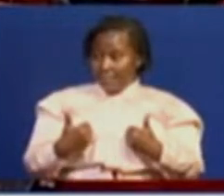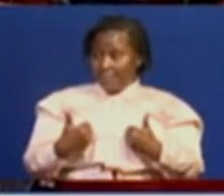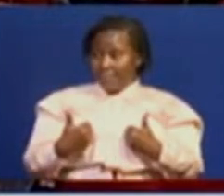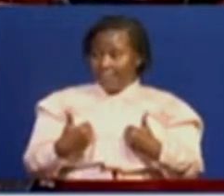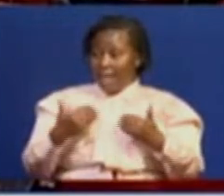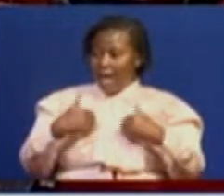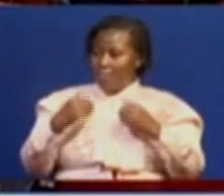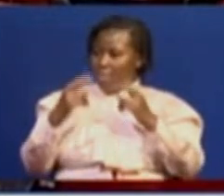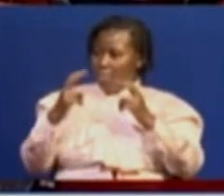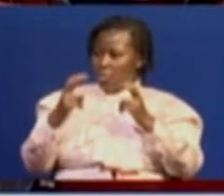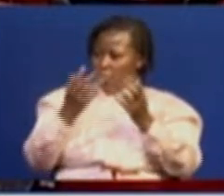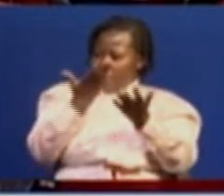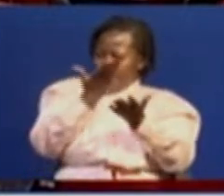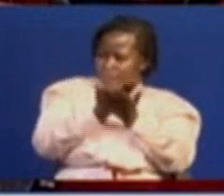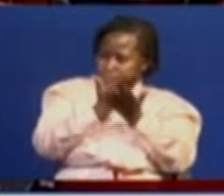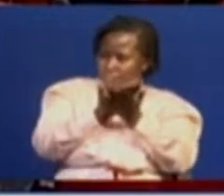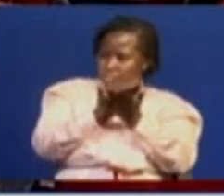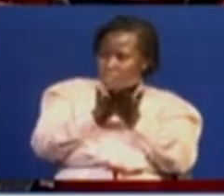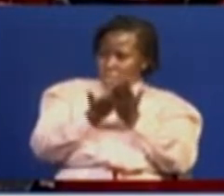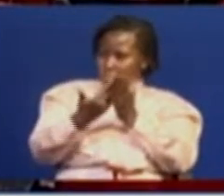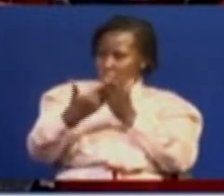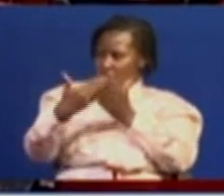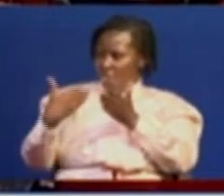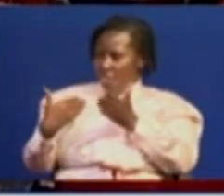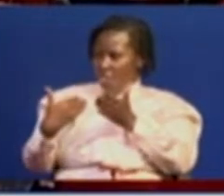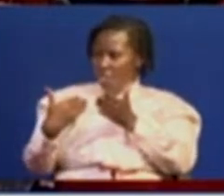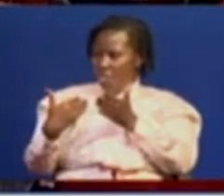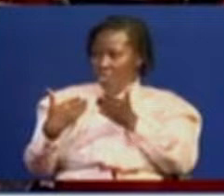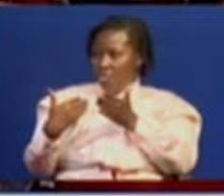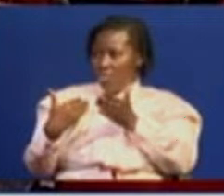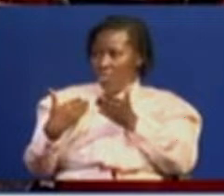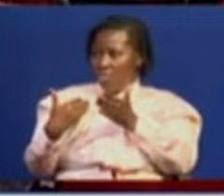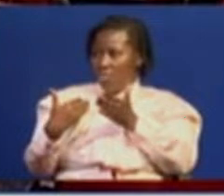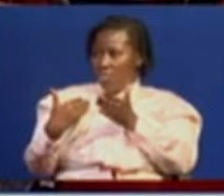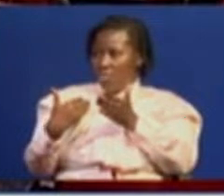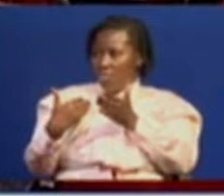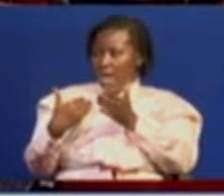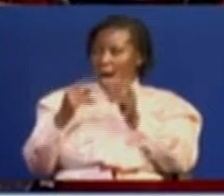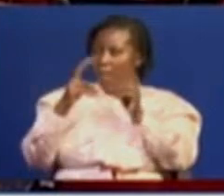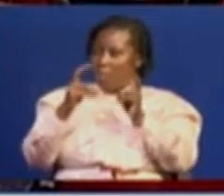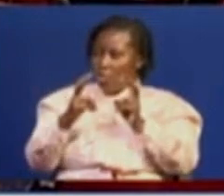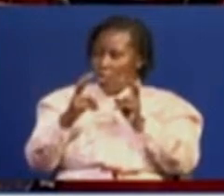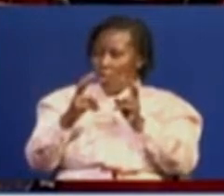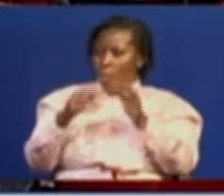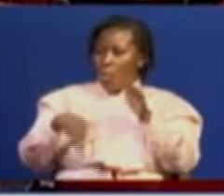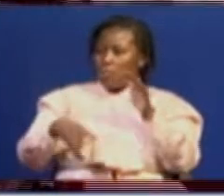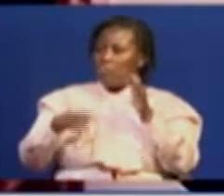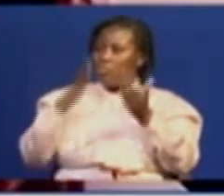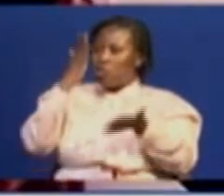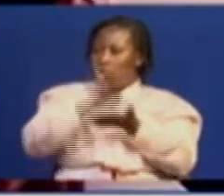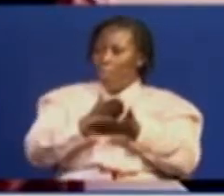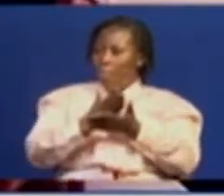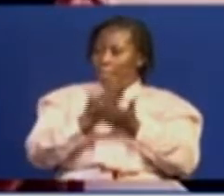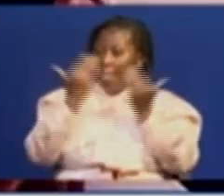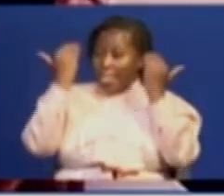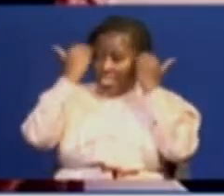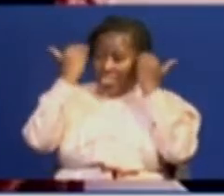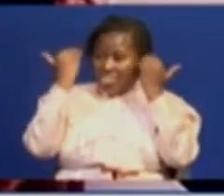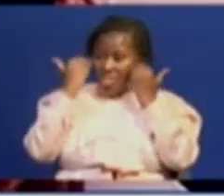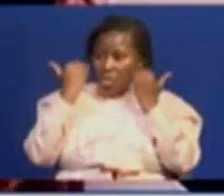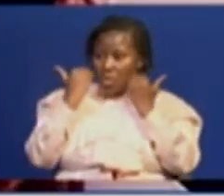I untabled another motion before this one, and a motion that was stopped by the